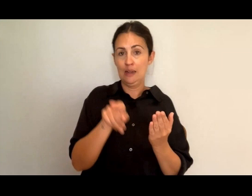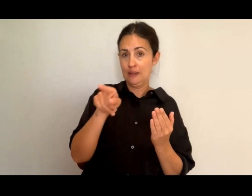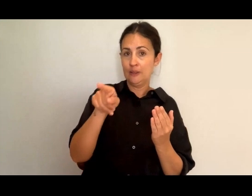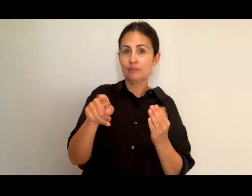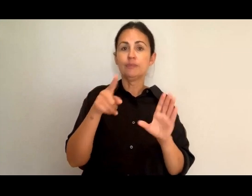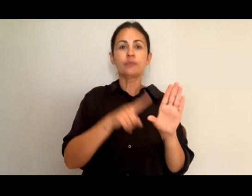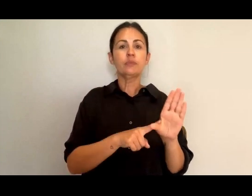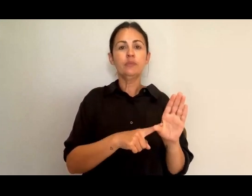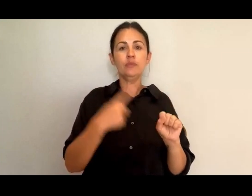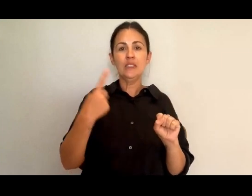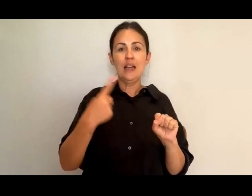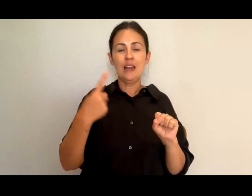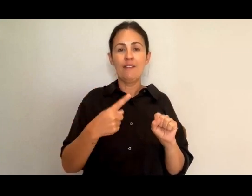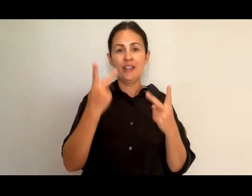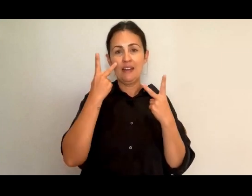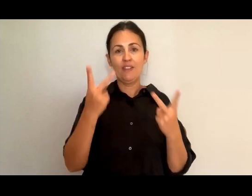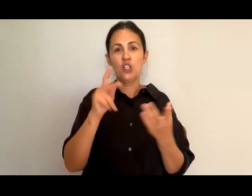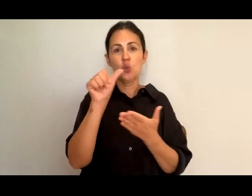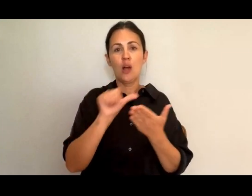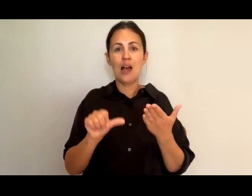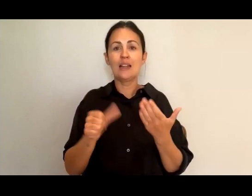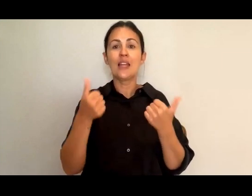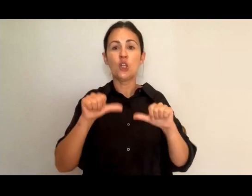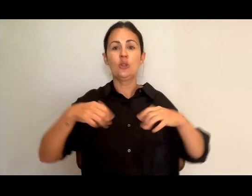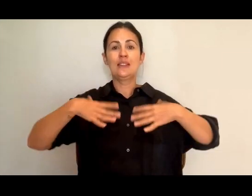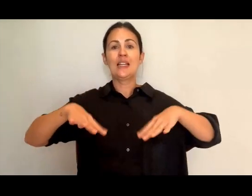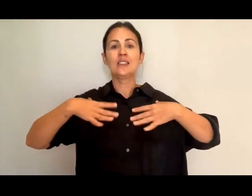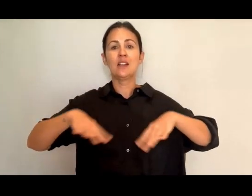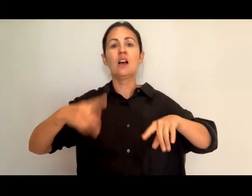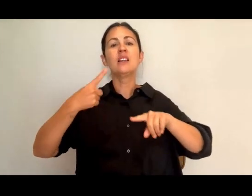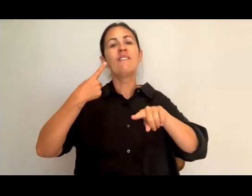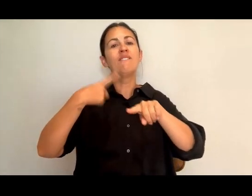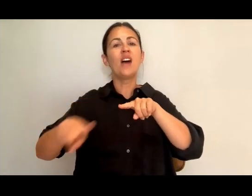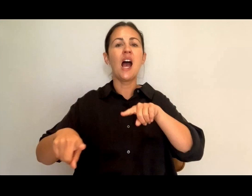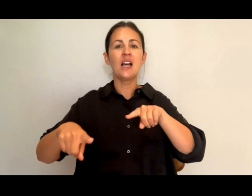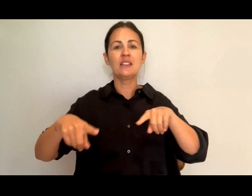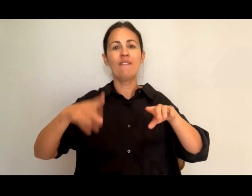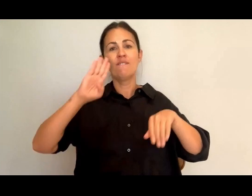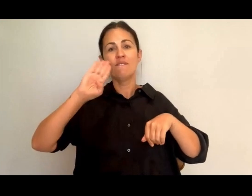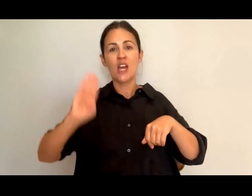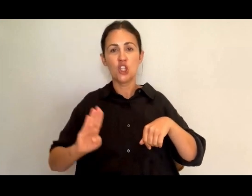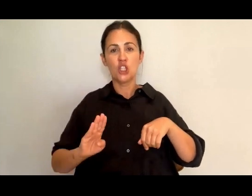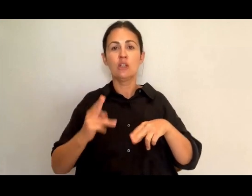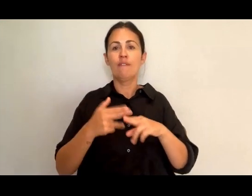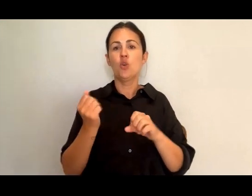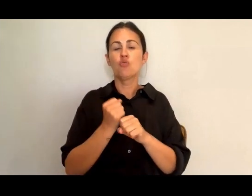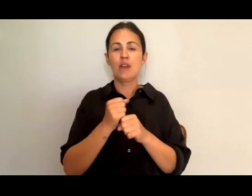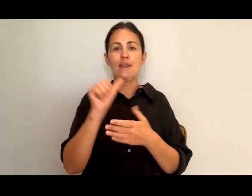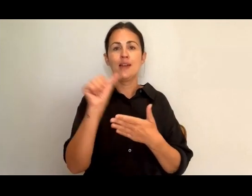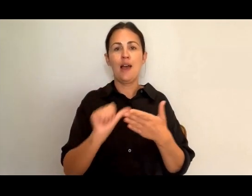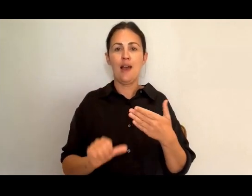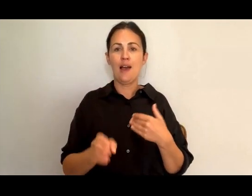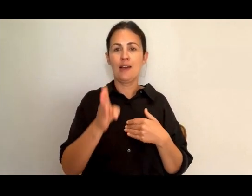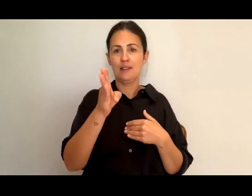task where the students use the theme of textiles and fast fashion. They researched that topic and then, as a result of that, made a series of artworks that